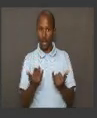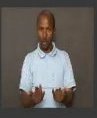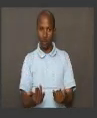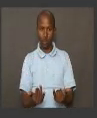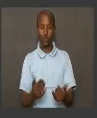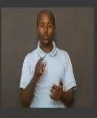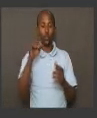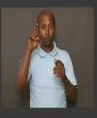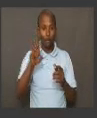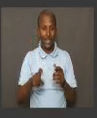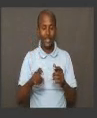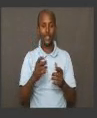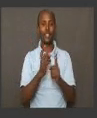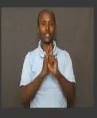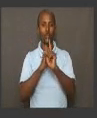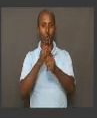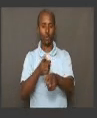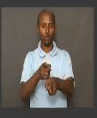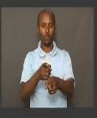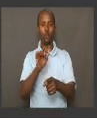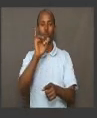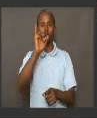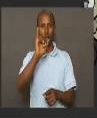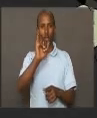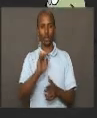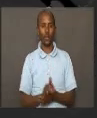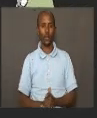now you must solve for y.